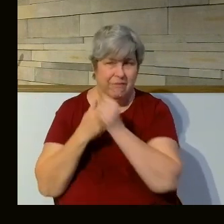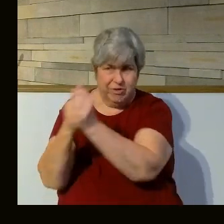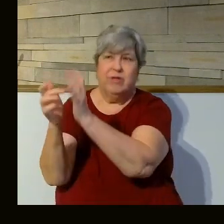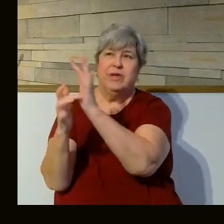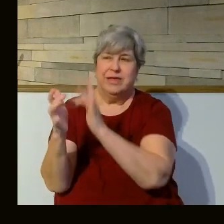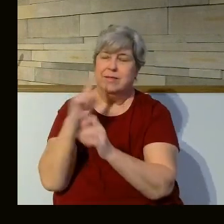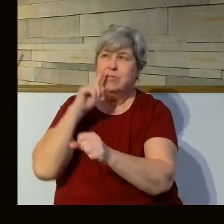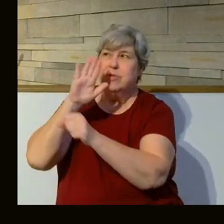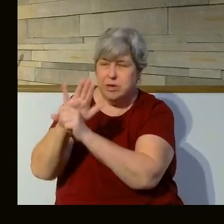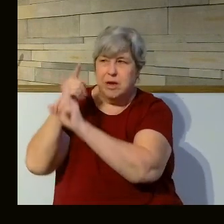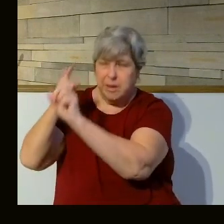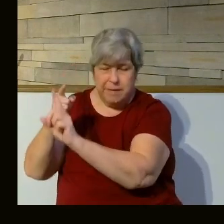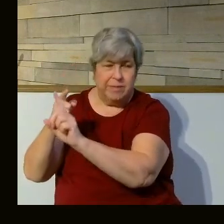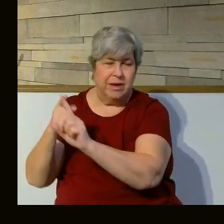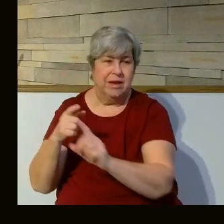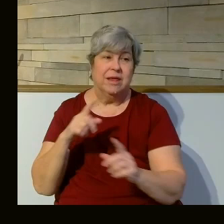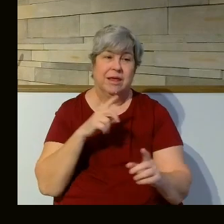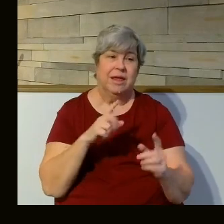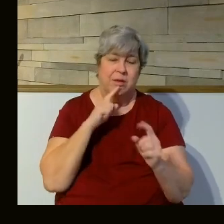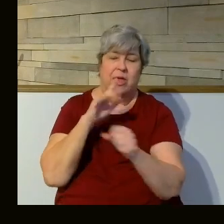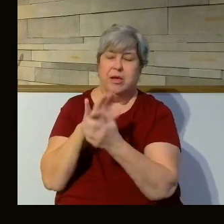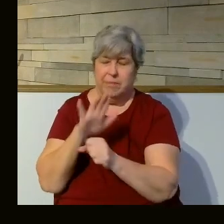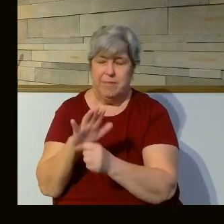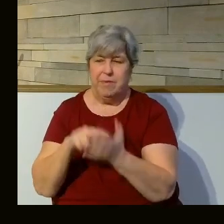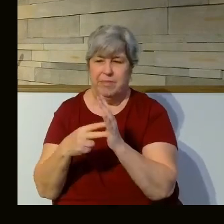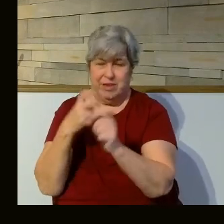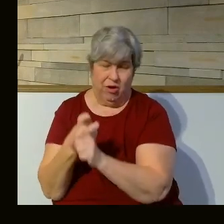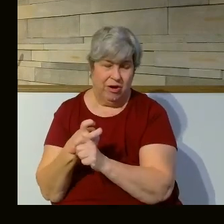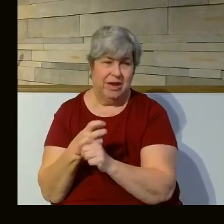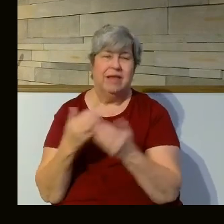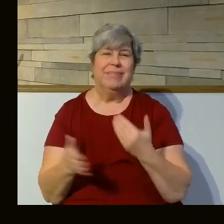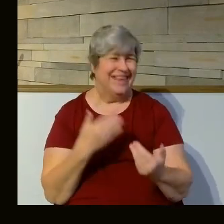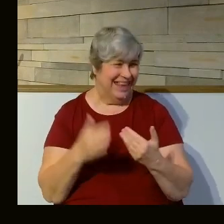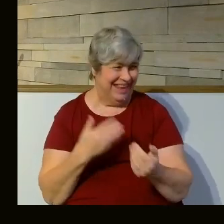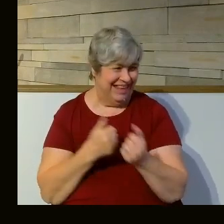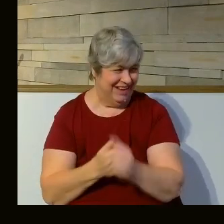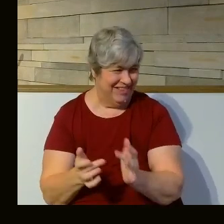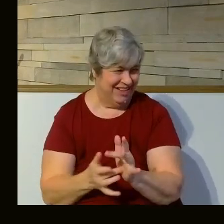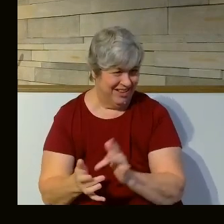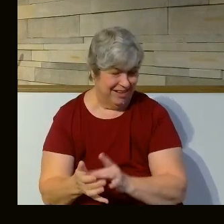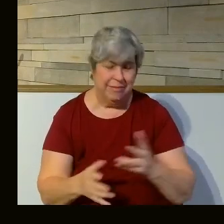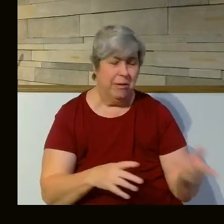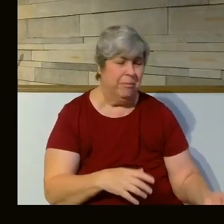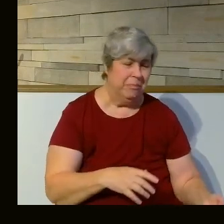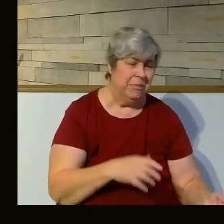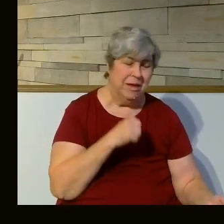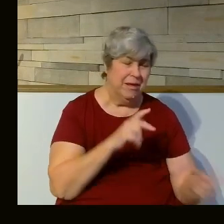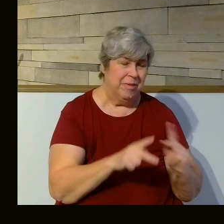it's commitment. It's commitment when it's hard. When it's easy to follow Jesus, even non-Christians follow Jesus, okay? It's